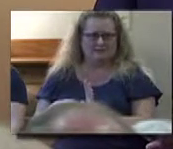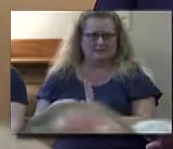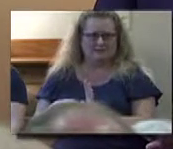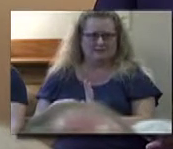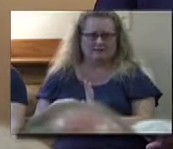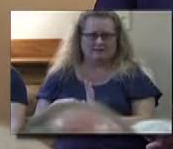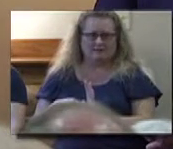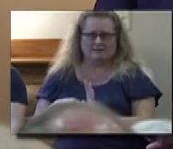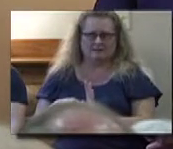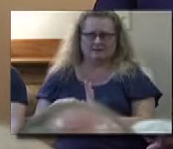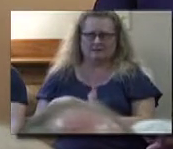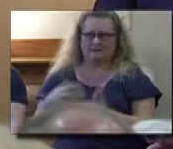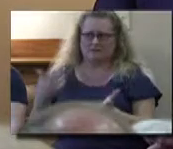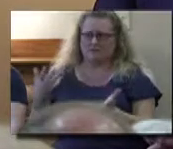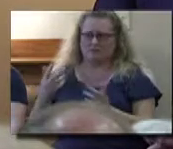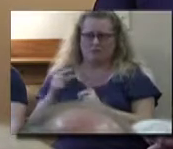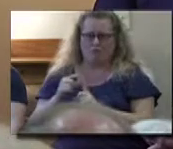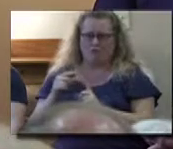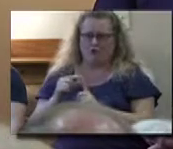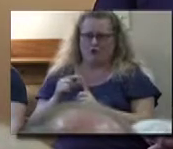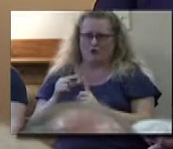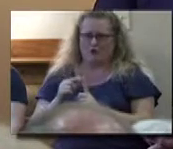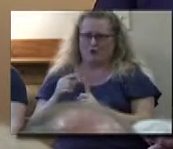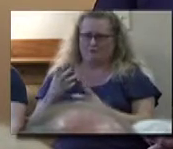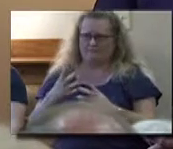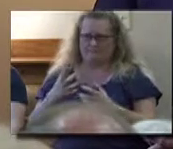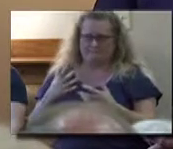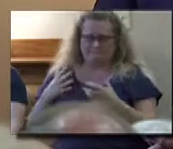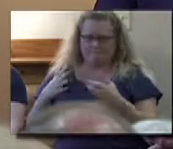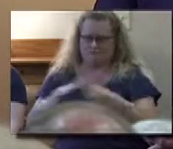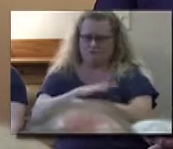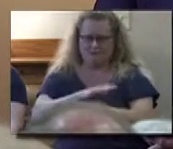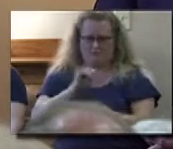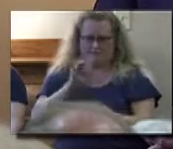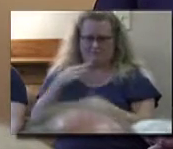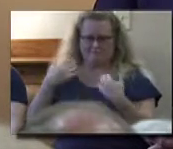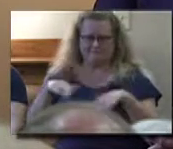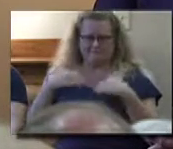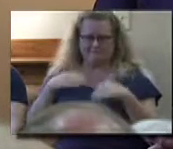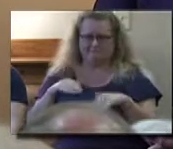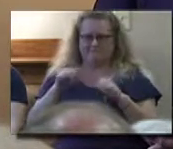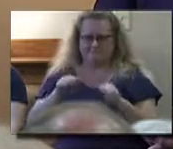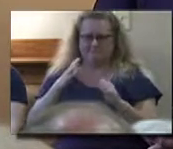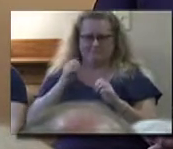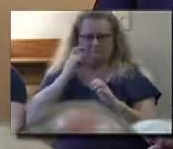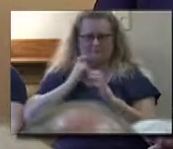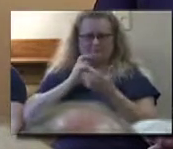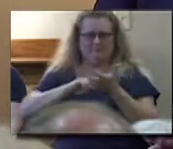It's a word full of difficult meaning.